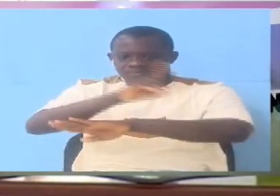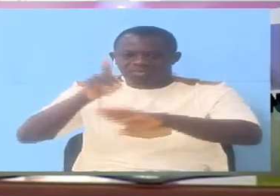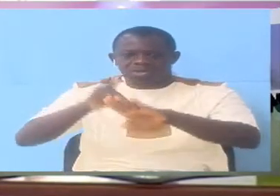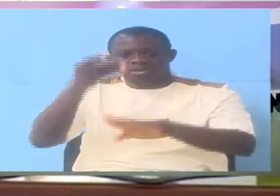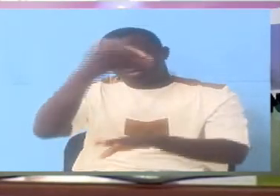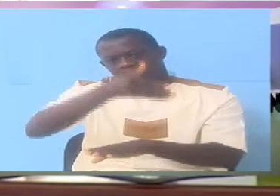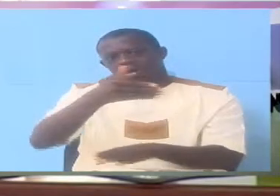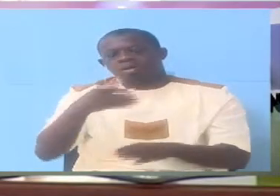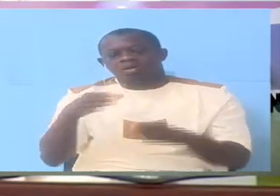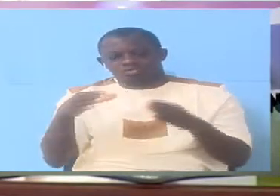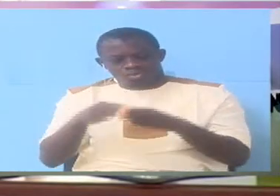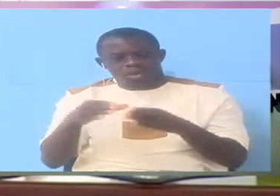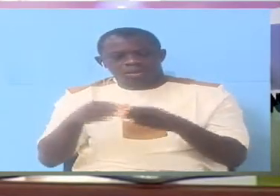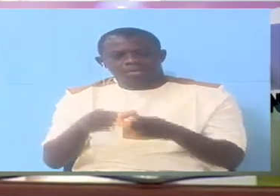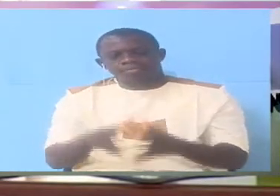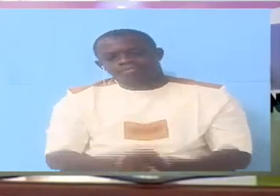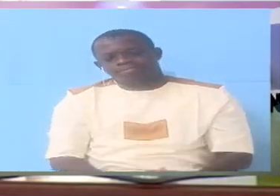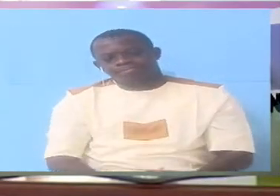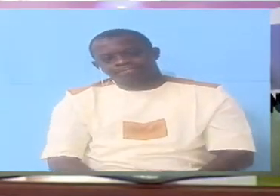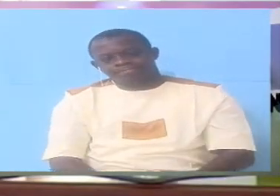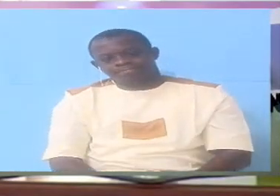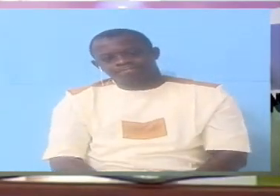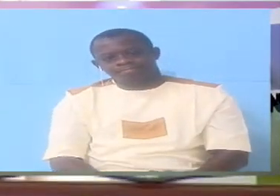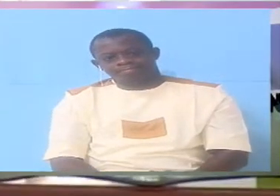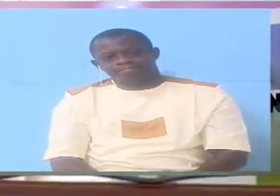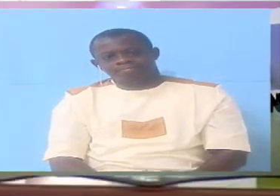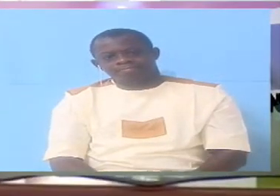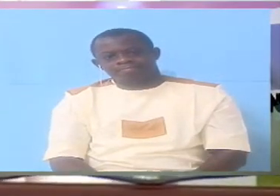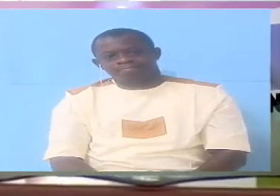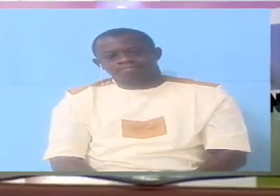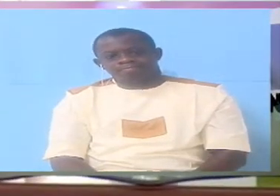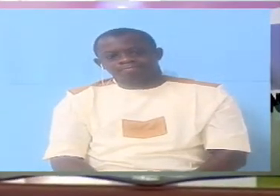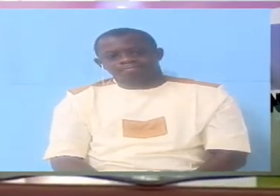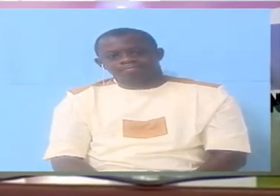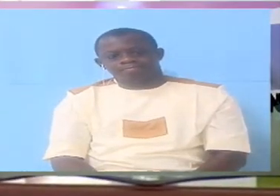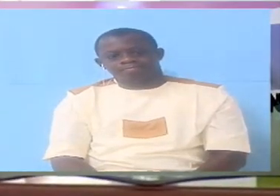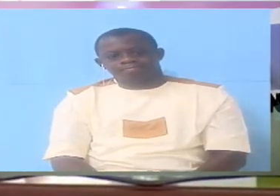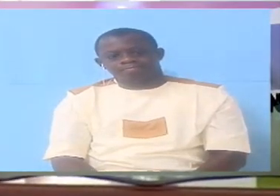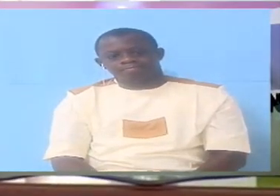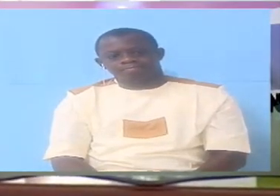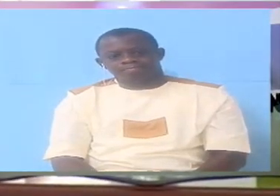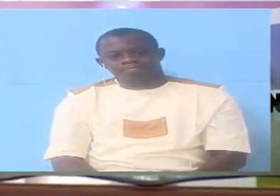interpret that. Mune ñu jógee ci gis